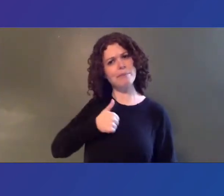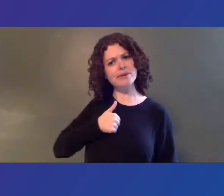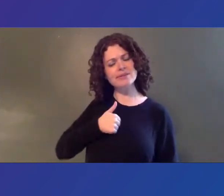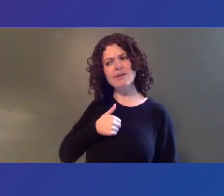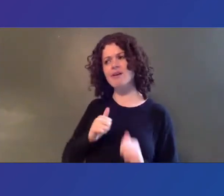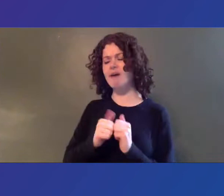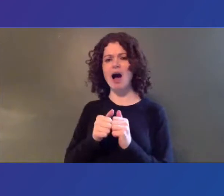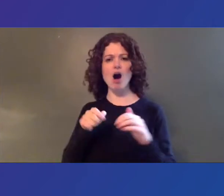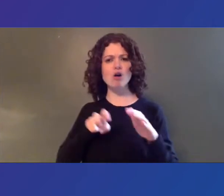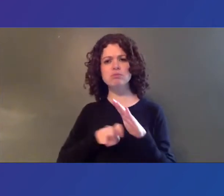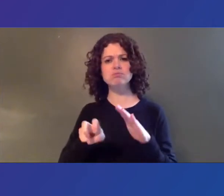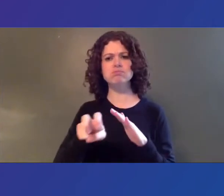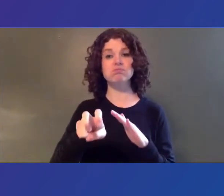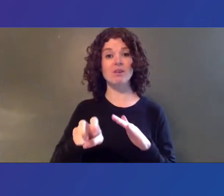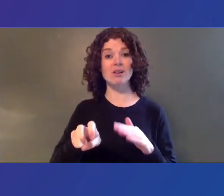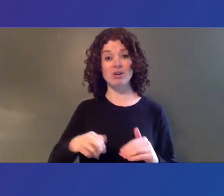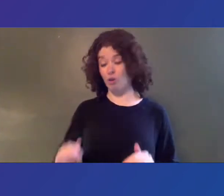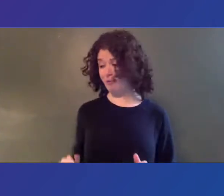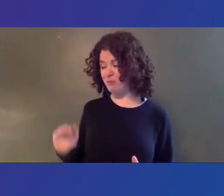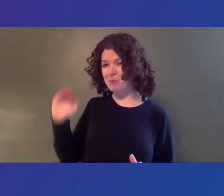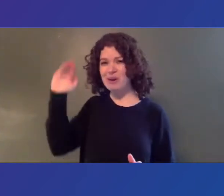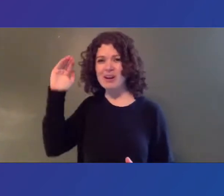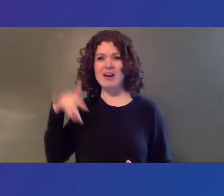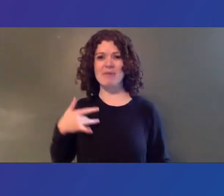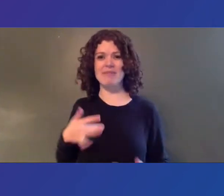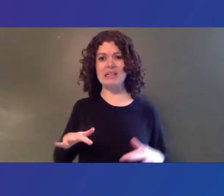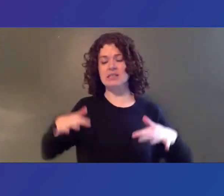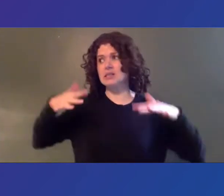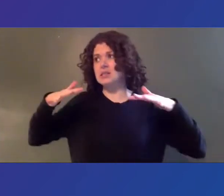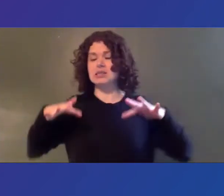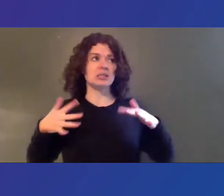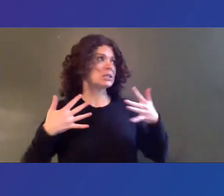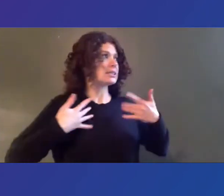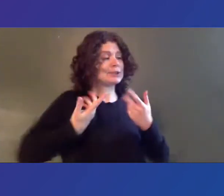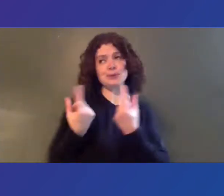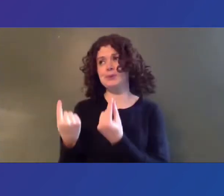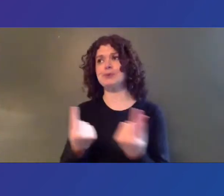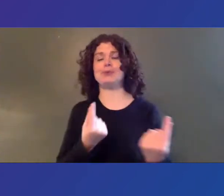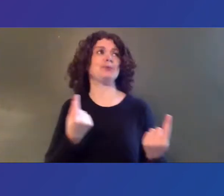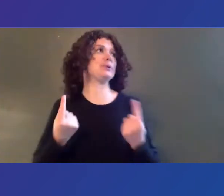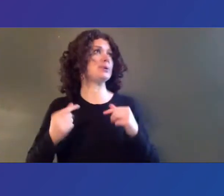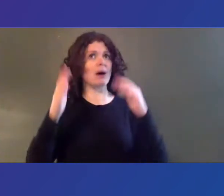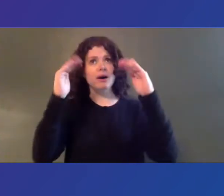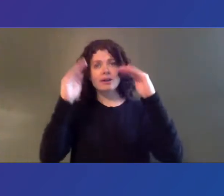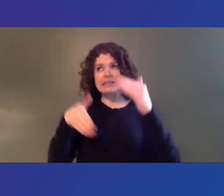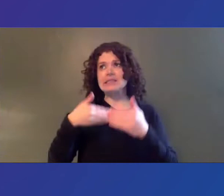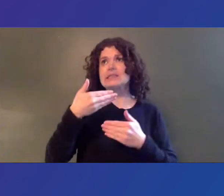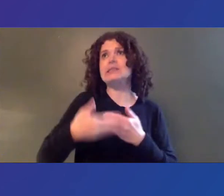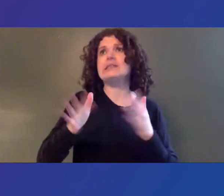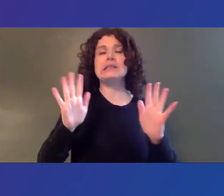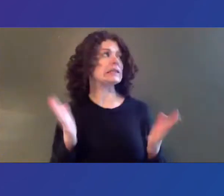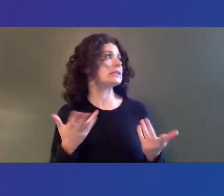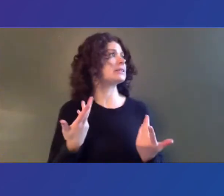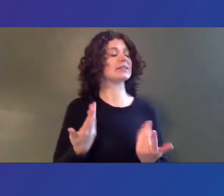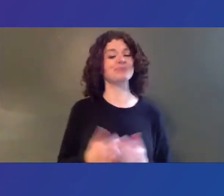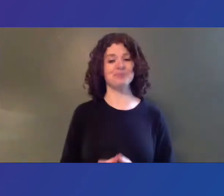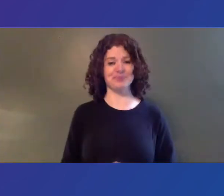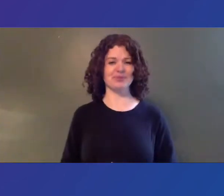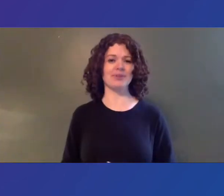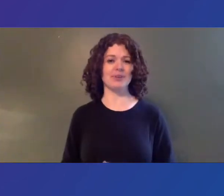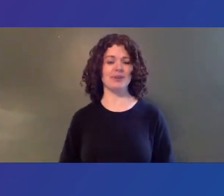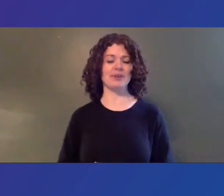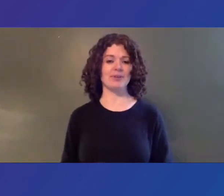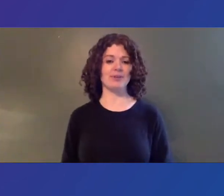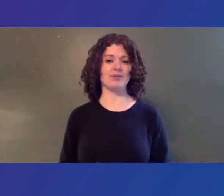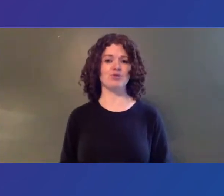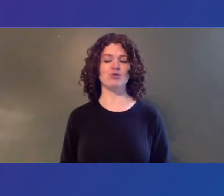better. When I was younger, I just felt I had a lot of anxiety built up for some reason, and always anticipating what's next. And so I find that, but what served me